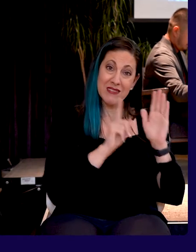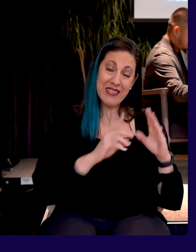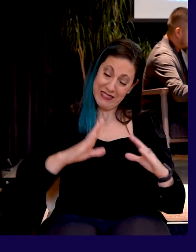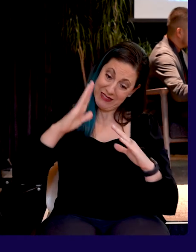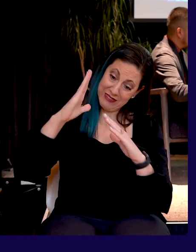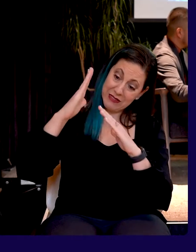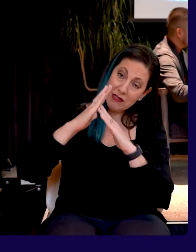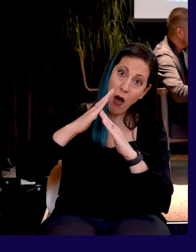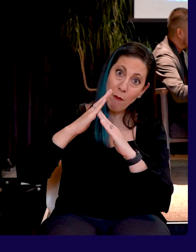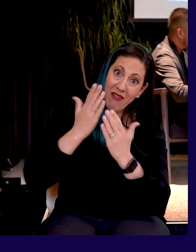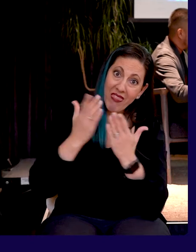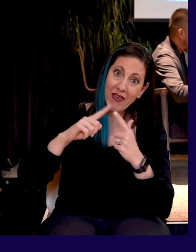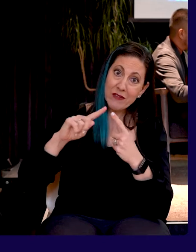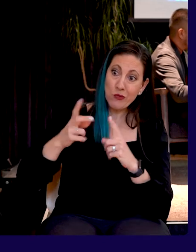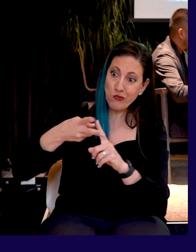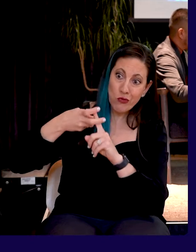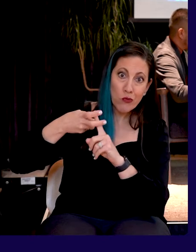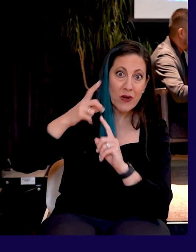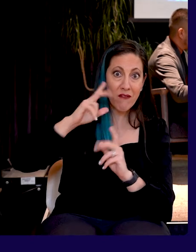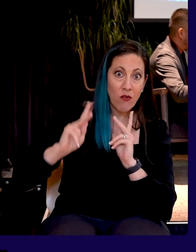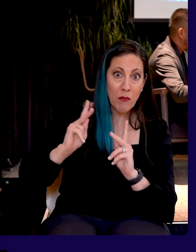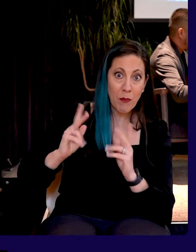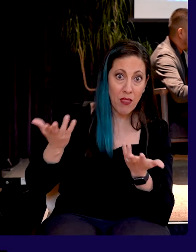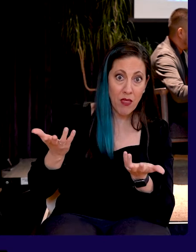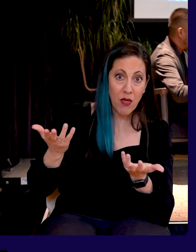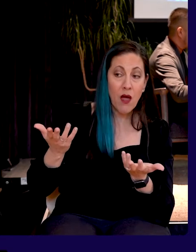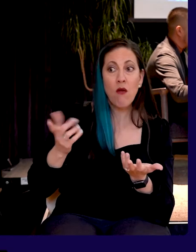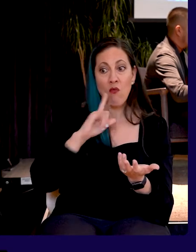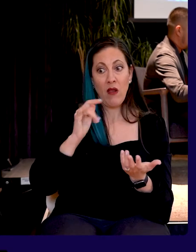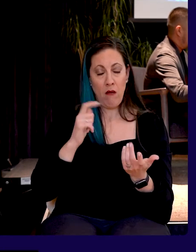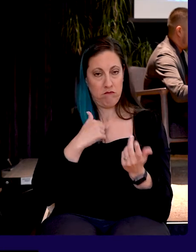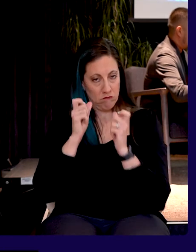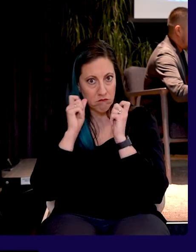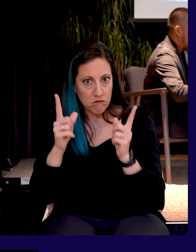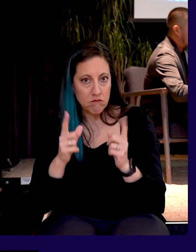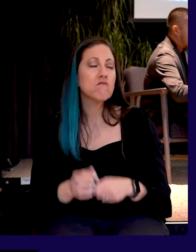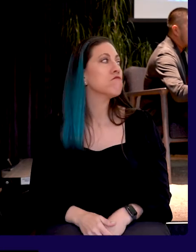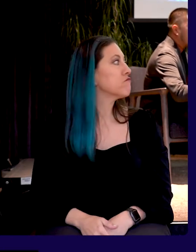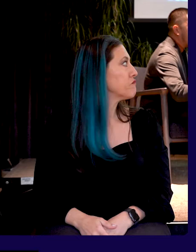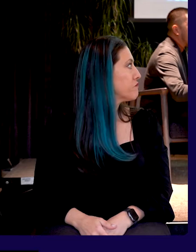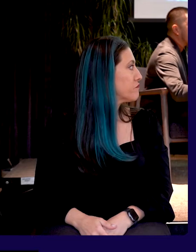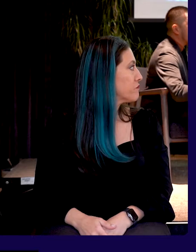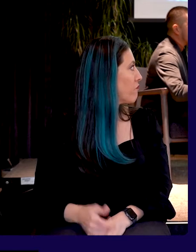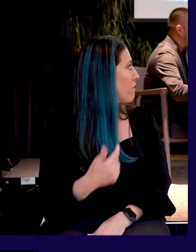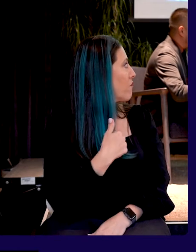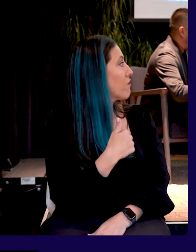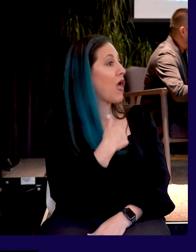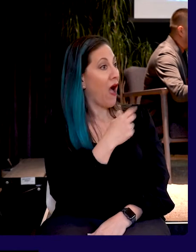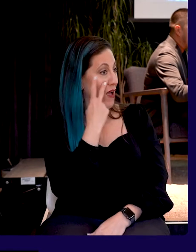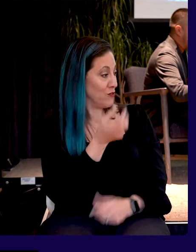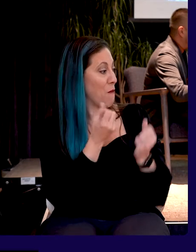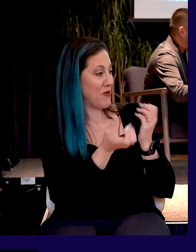#1 factor in improving company culture over the last couple of years, which I think is actually a little bit surprising. We saw a lot of nods